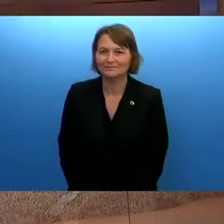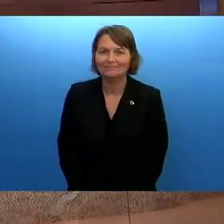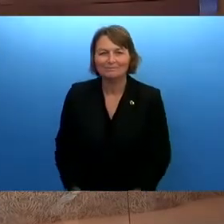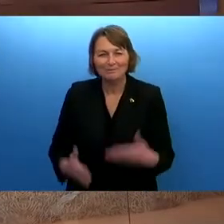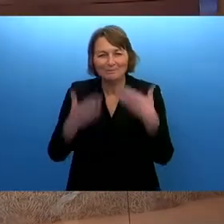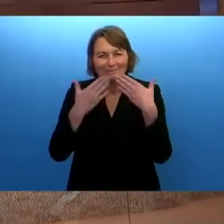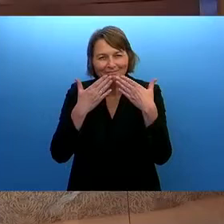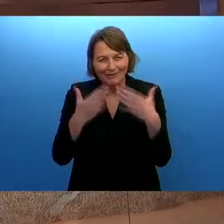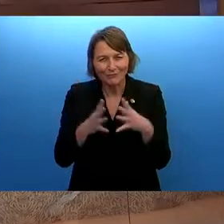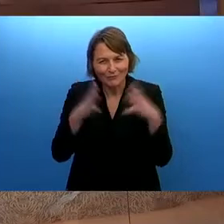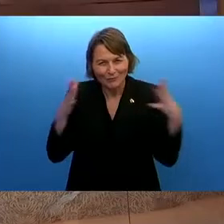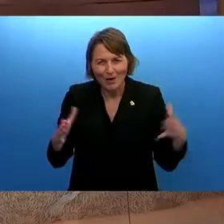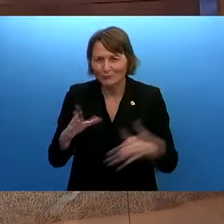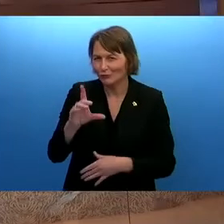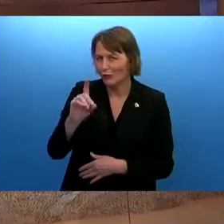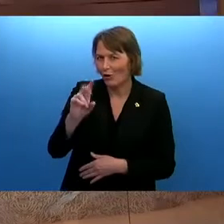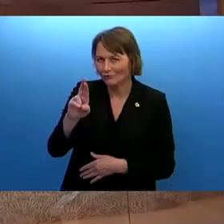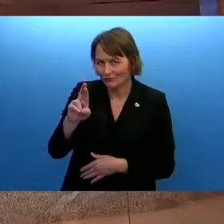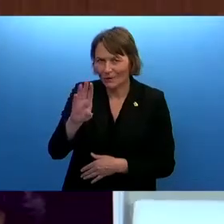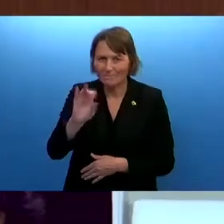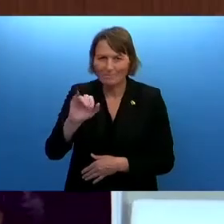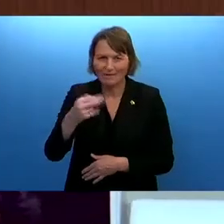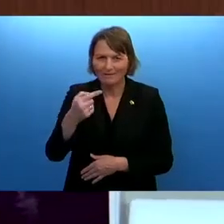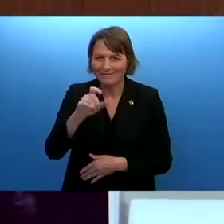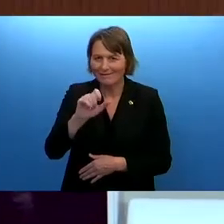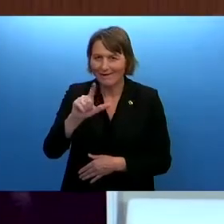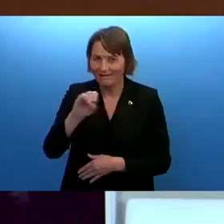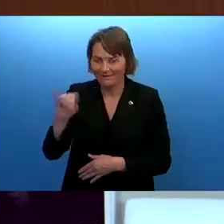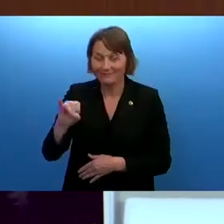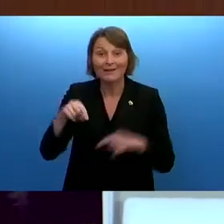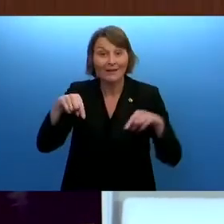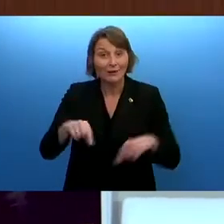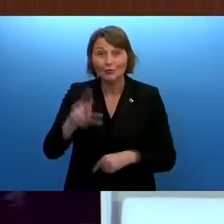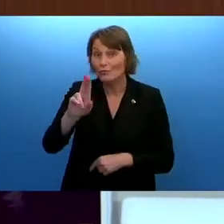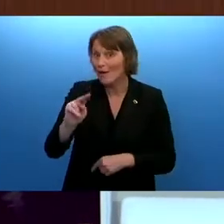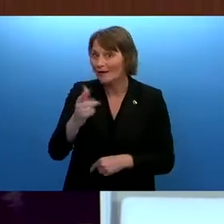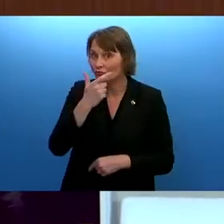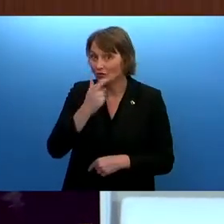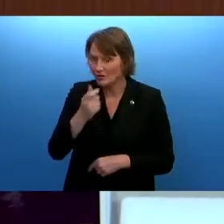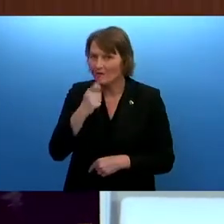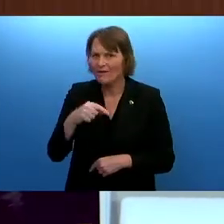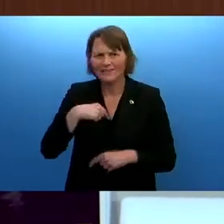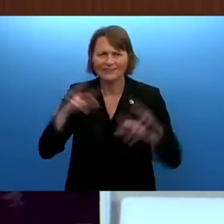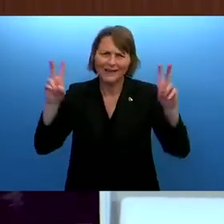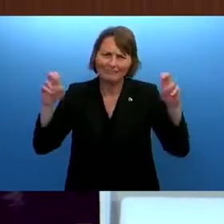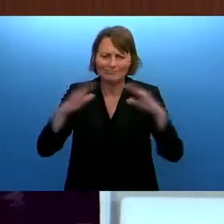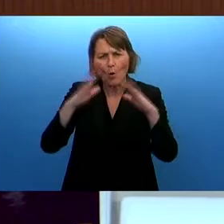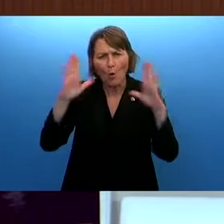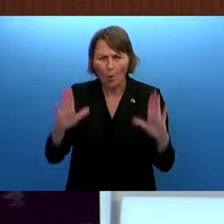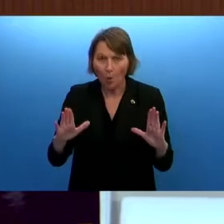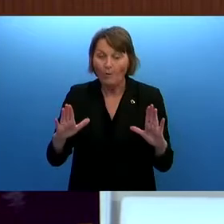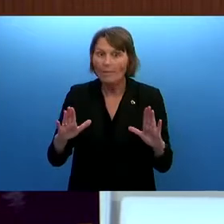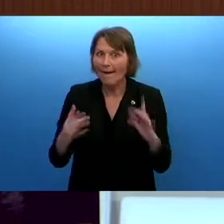UN Geneva is home to many parts of the UN which are active in crisis situations, and this is reflected